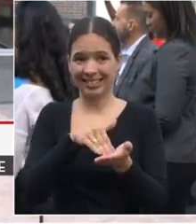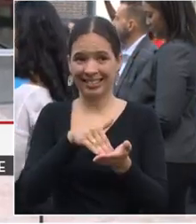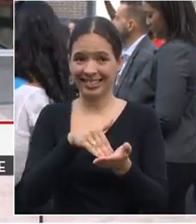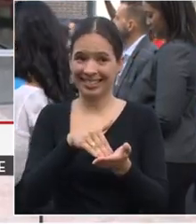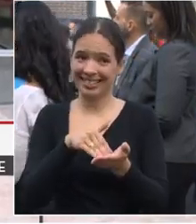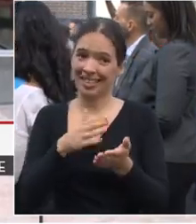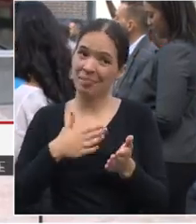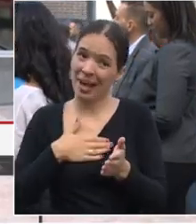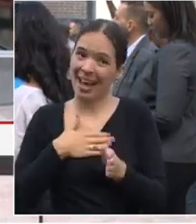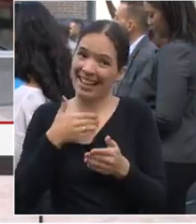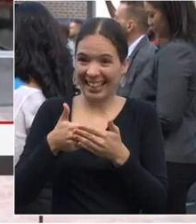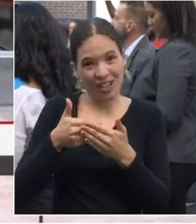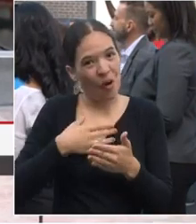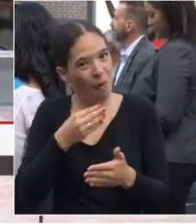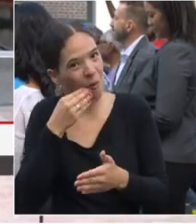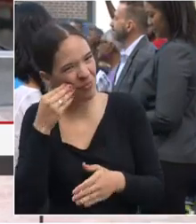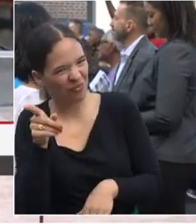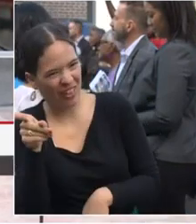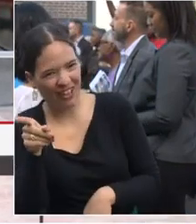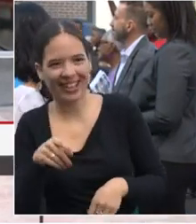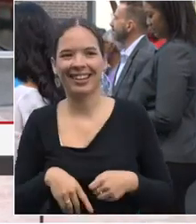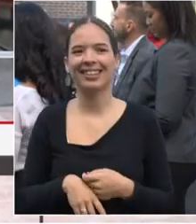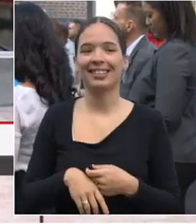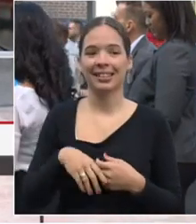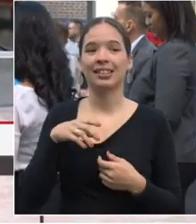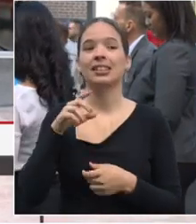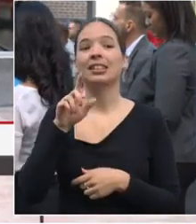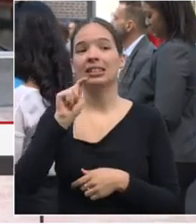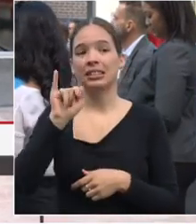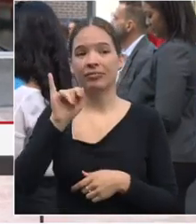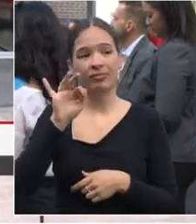it was announced, I'm Tiffany Brown. I'm the ANC commissioner,